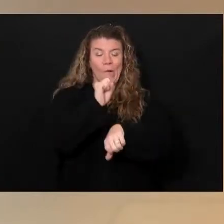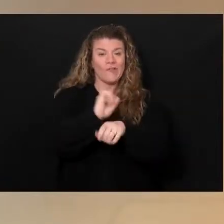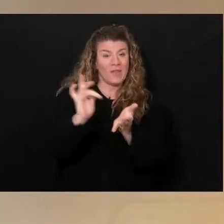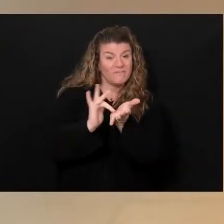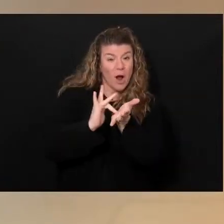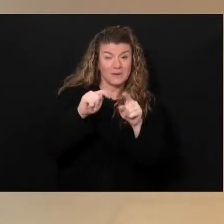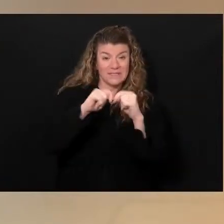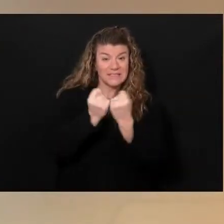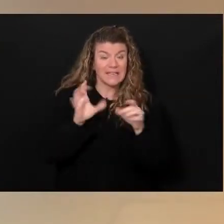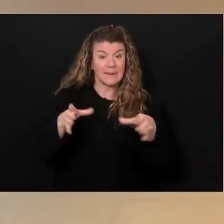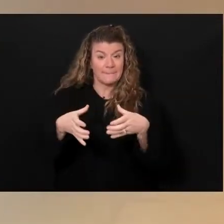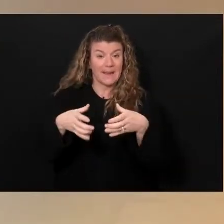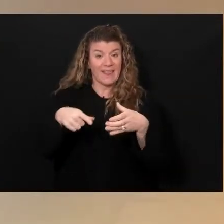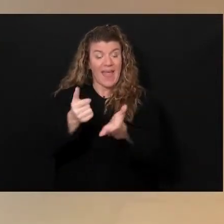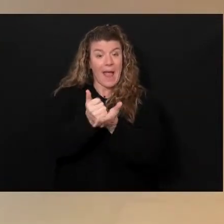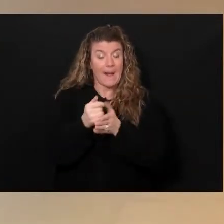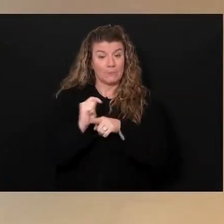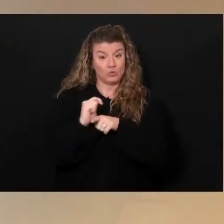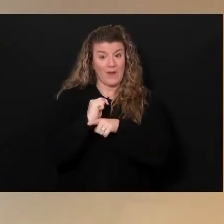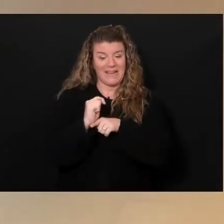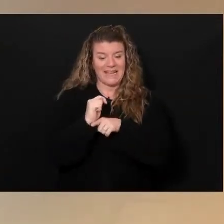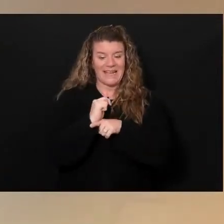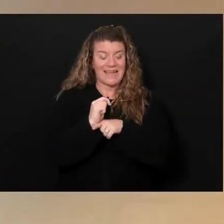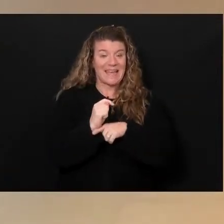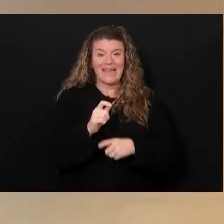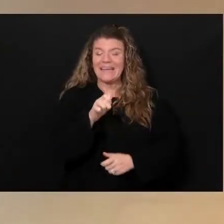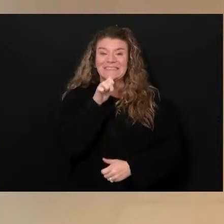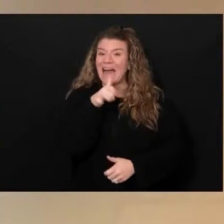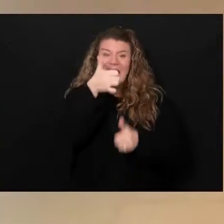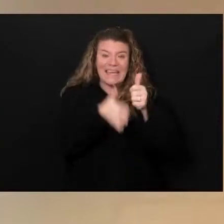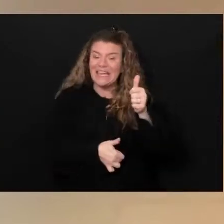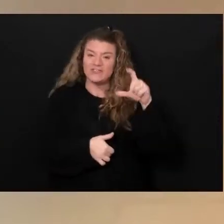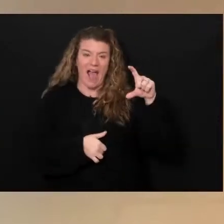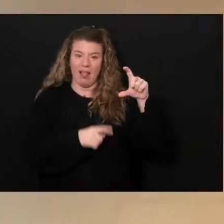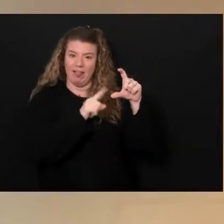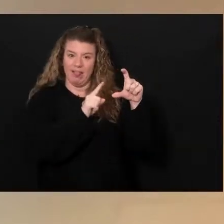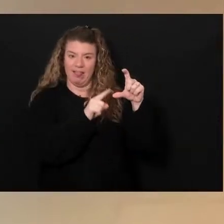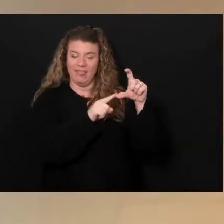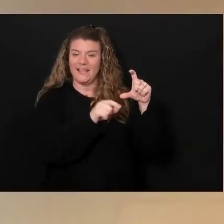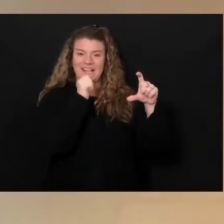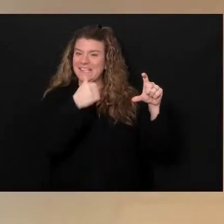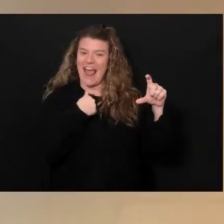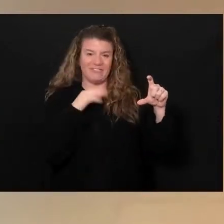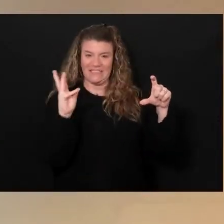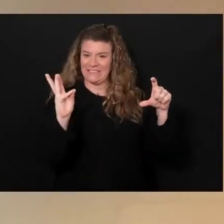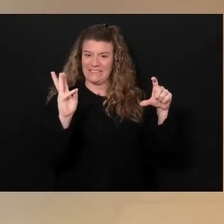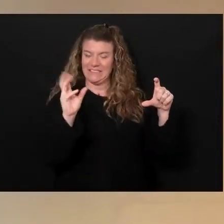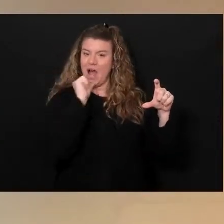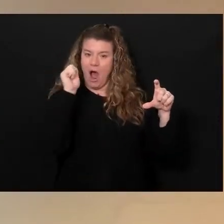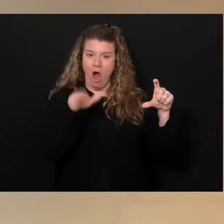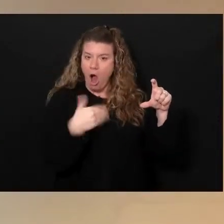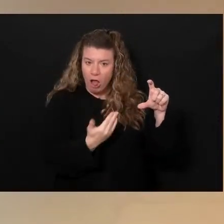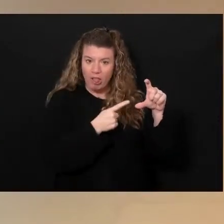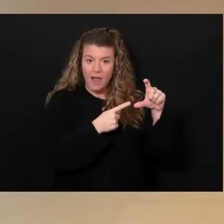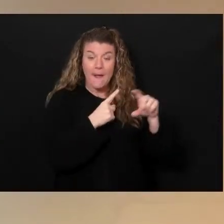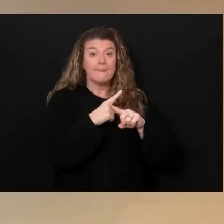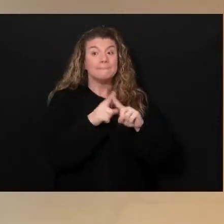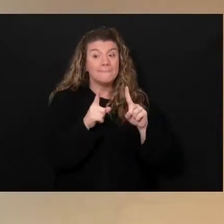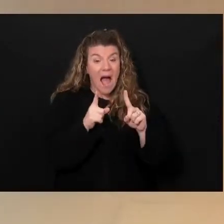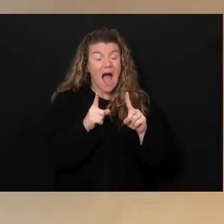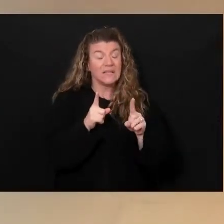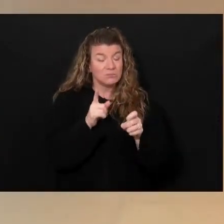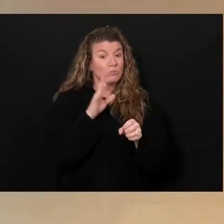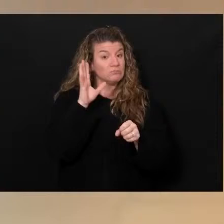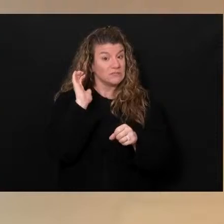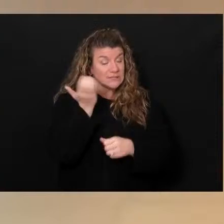to help with training. It is not every single vial that you get the extra dose, but we are getting enough.